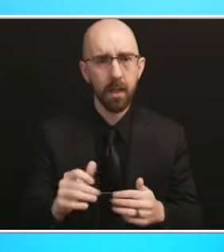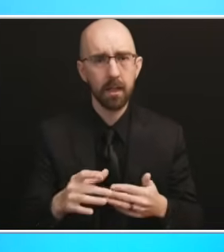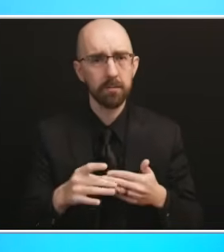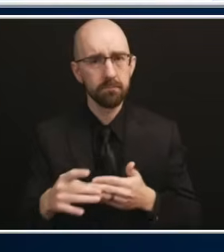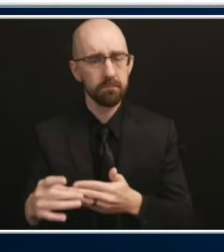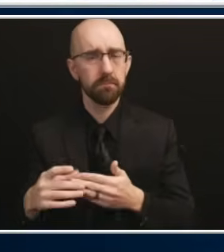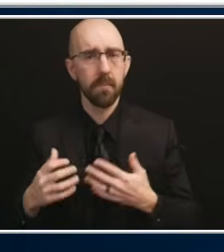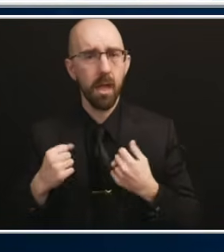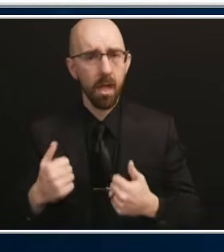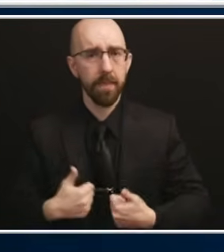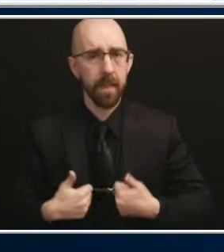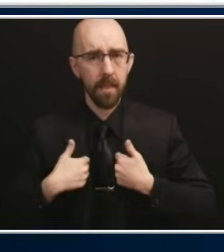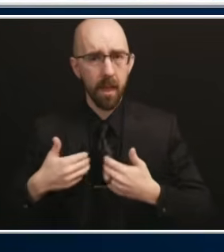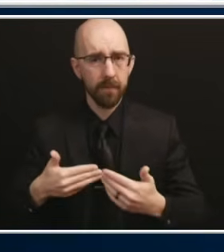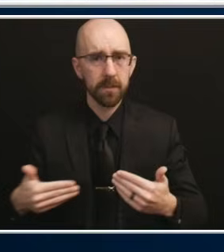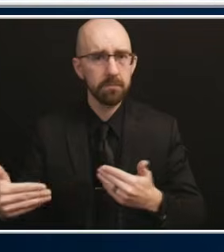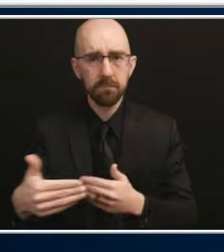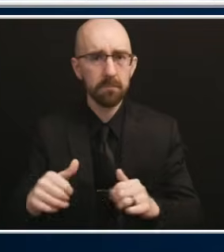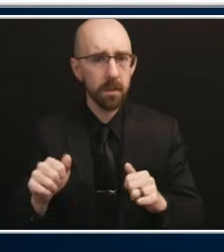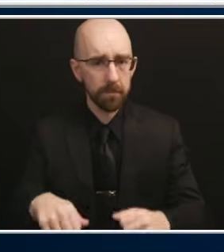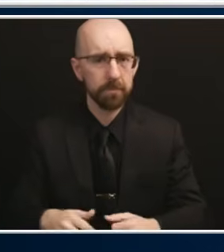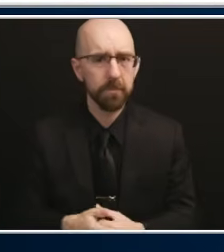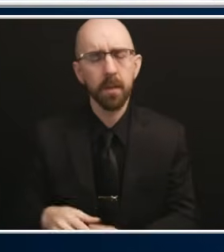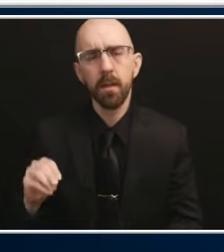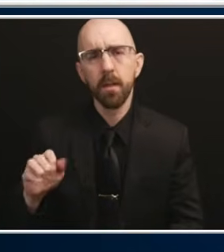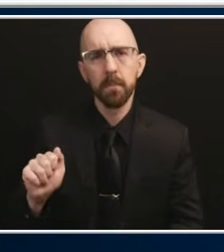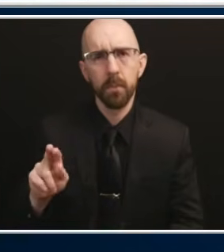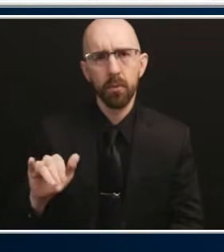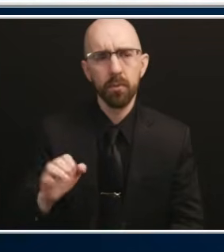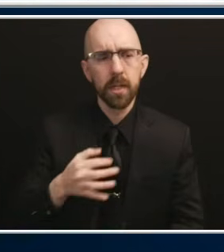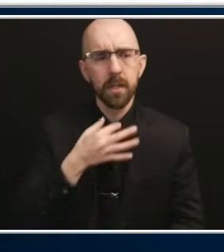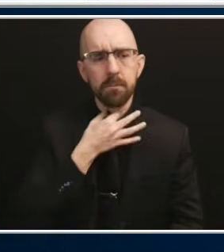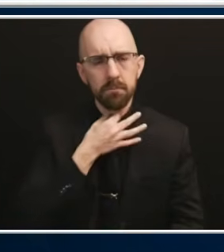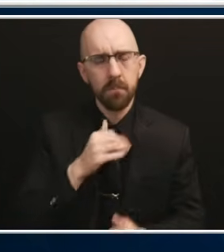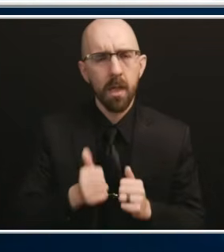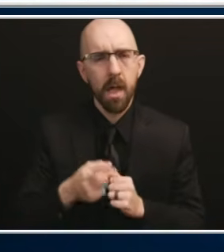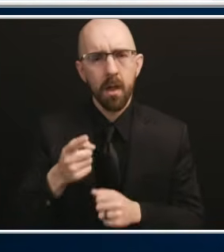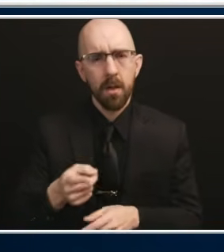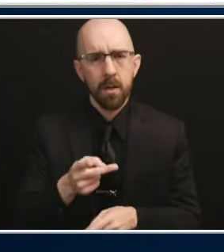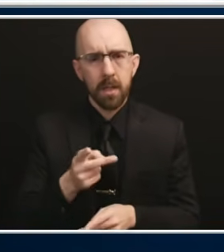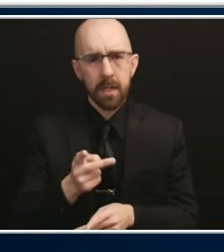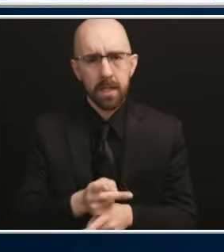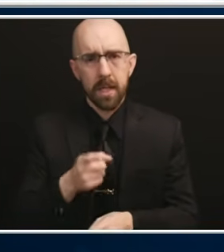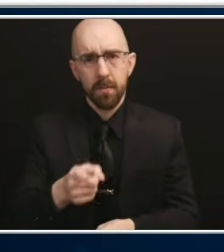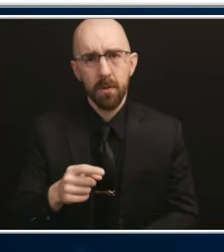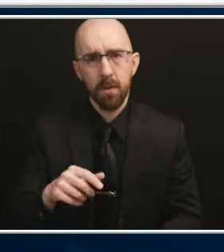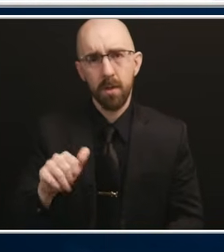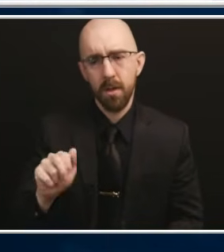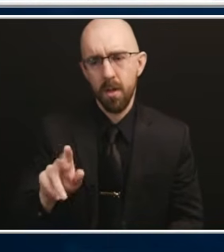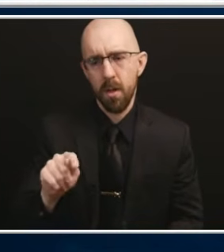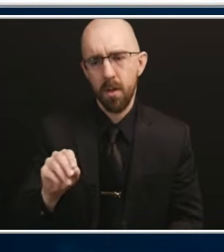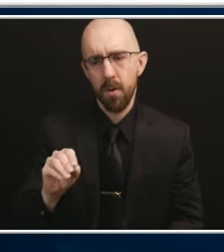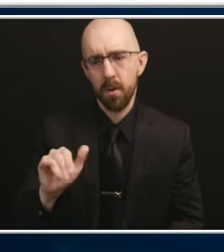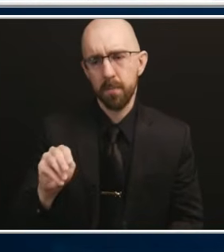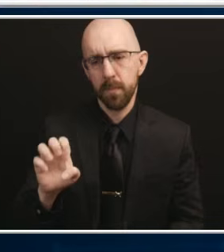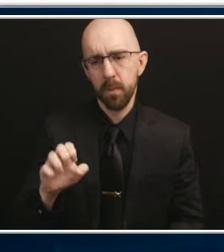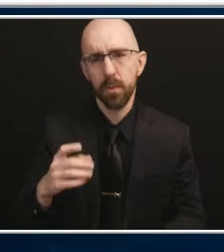forward. Marie wants to know, how do you keep her autoimmune disease from attacking her new